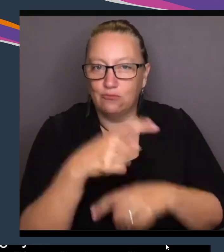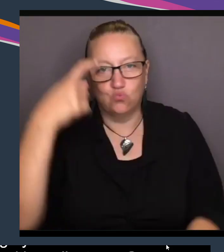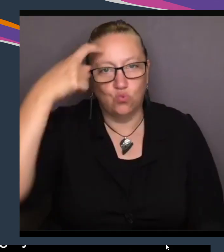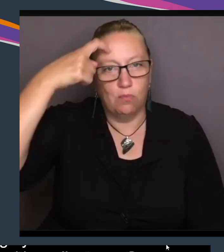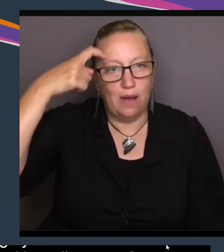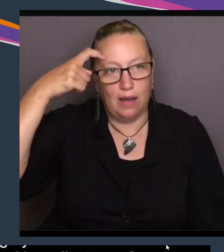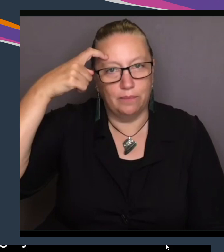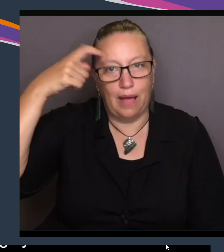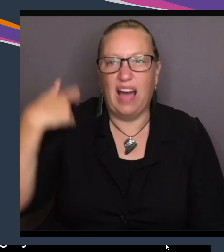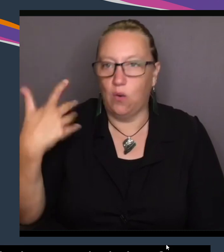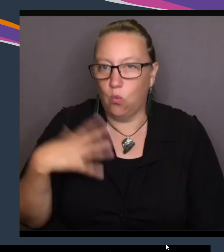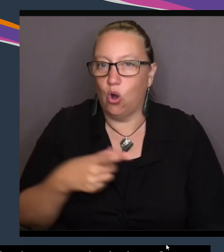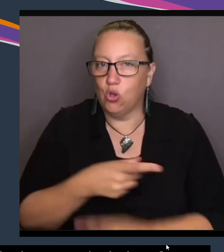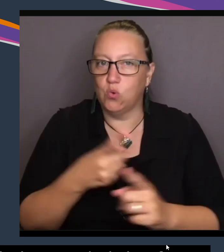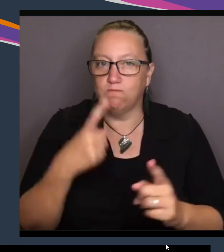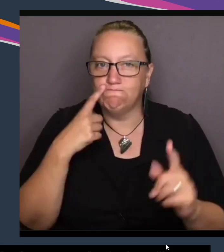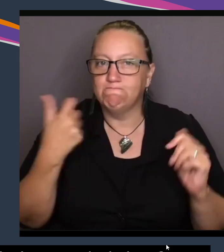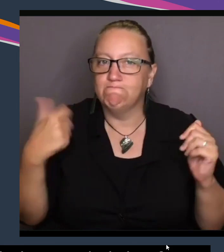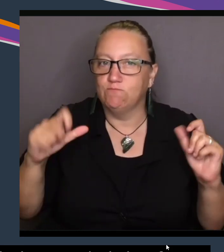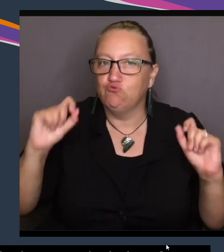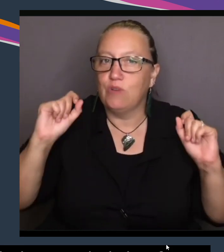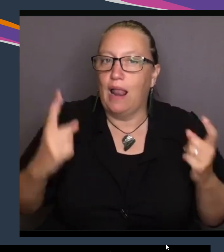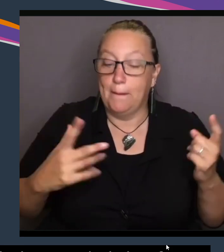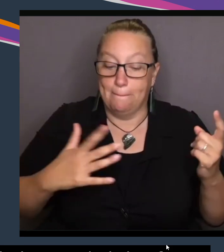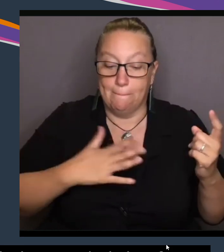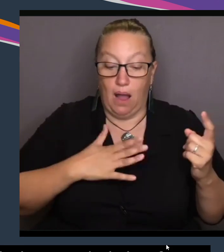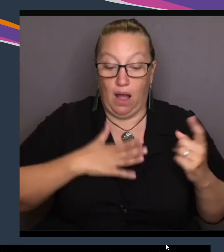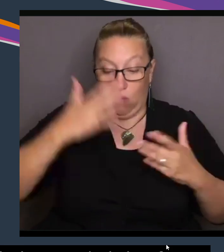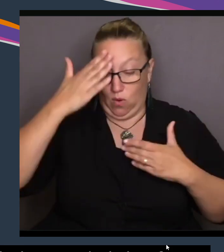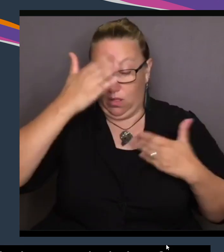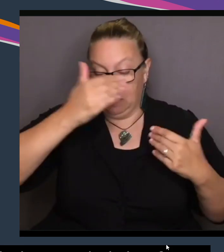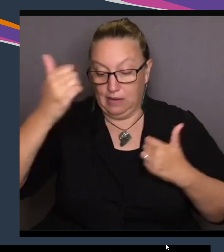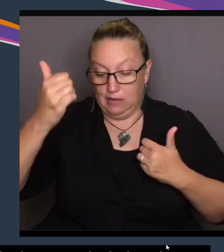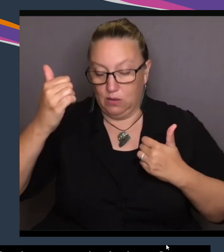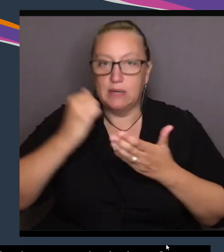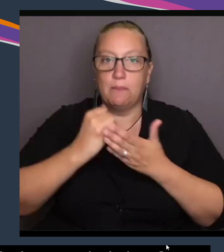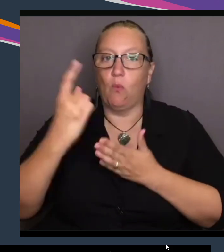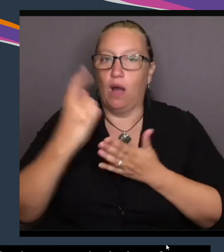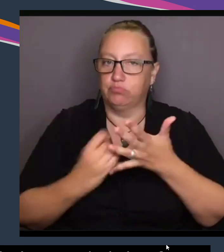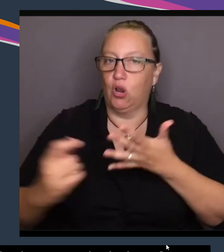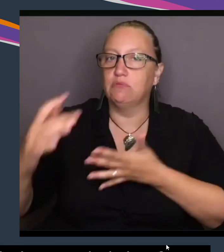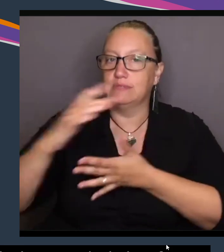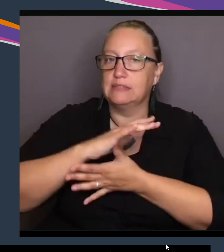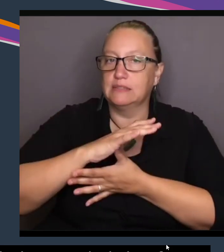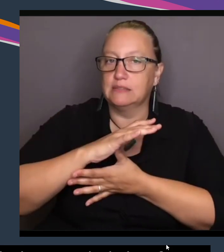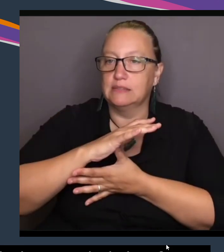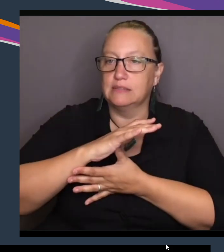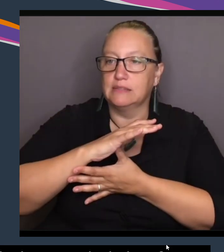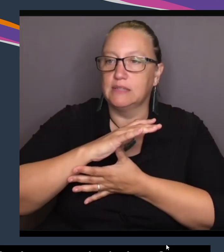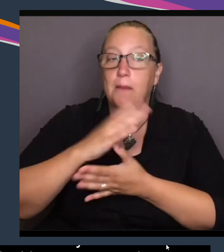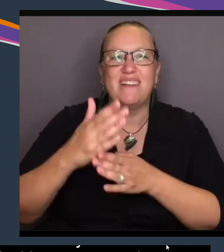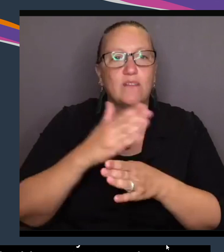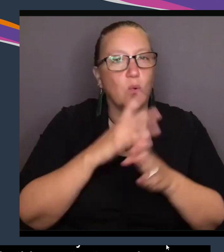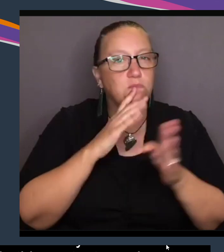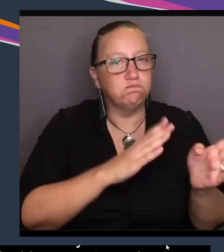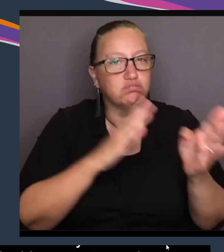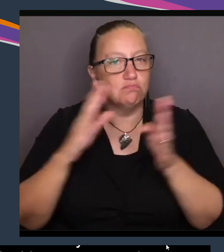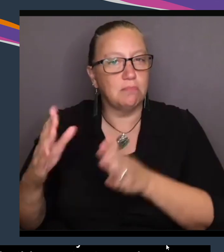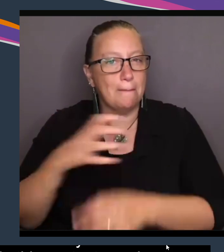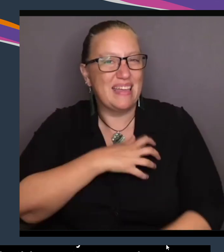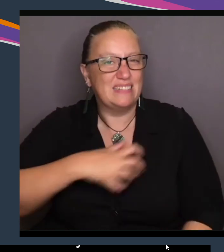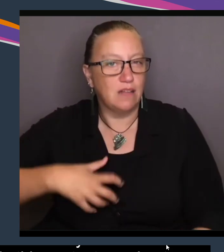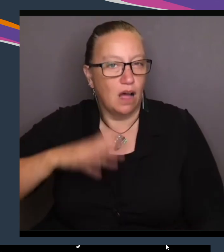invite everyone to prioritise their wellbeing throughout this session. And before we move to the Minister's address, I wanted